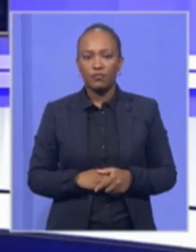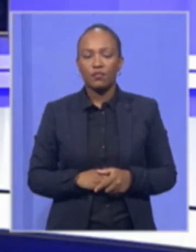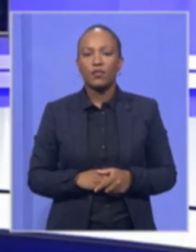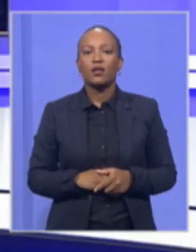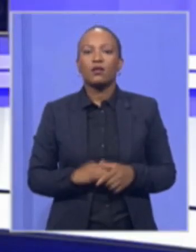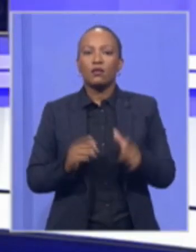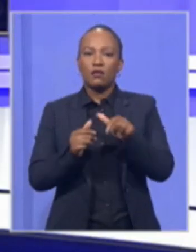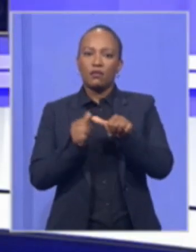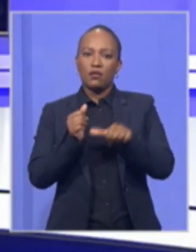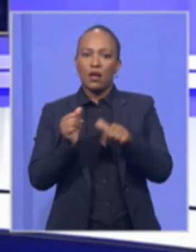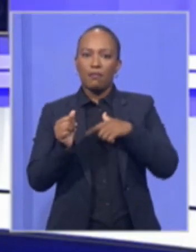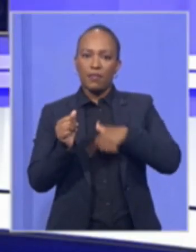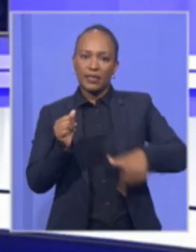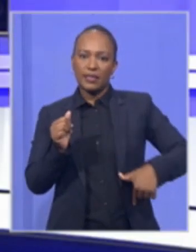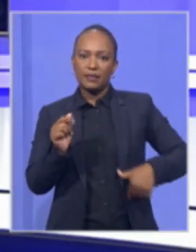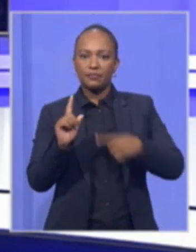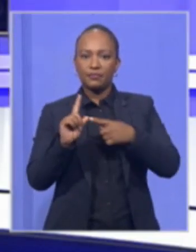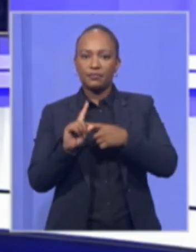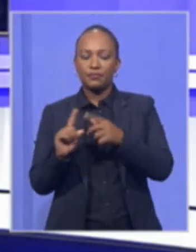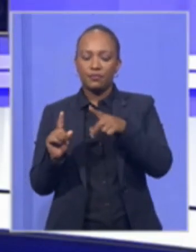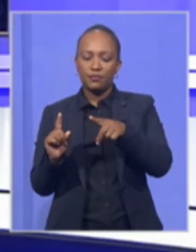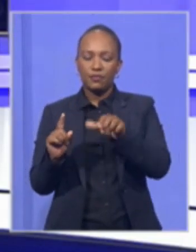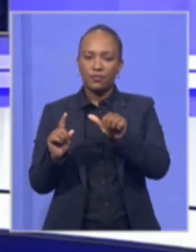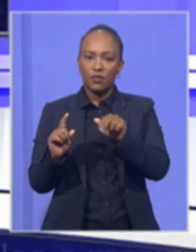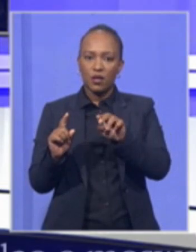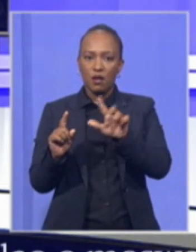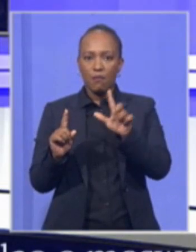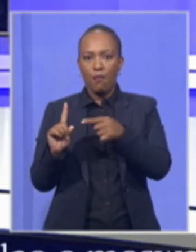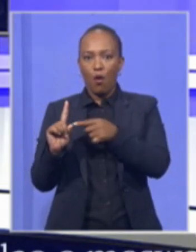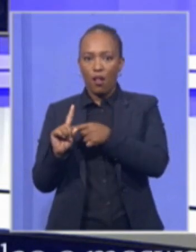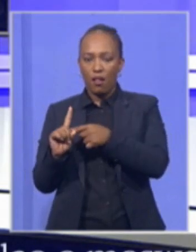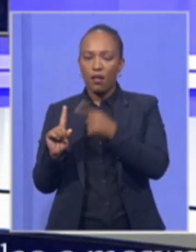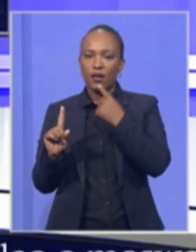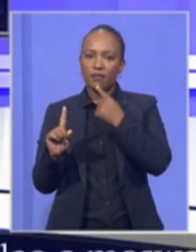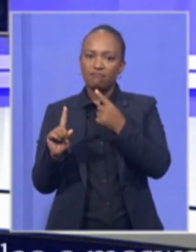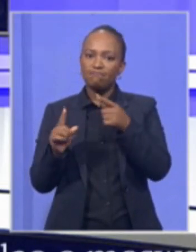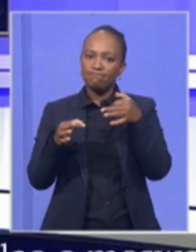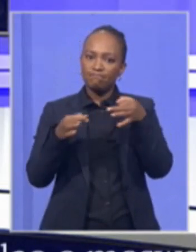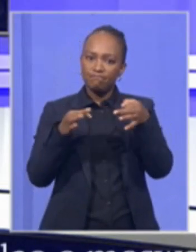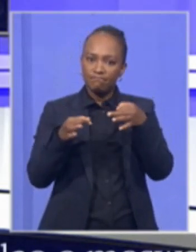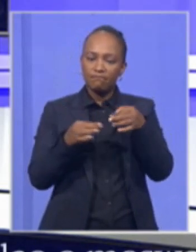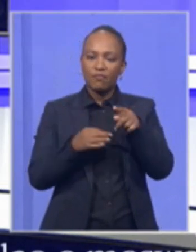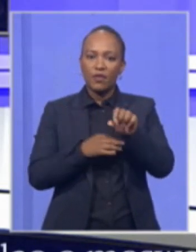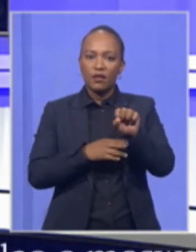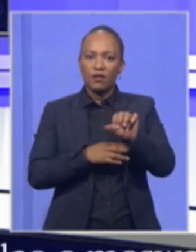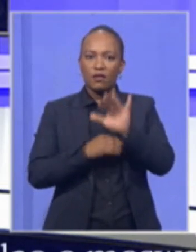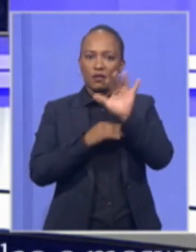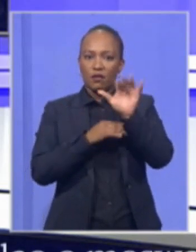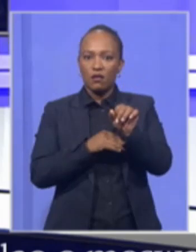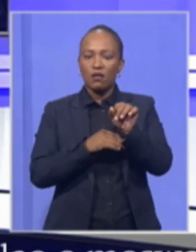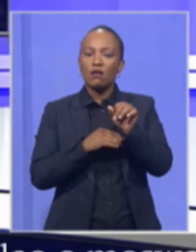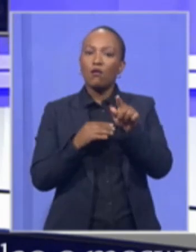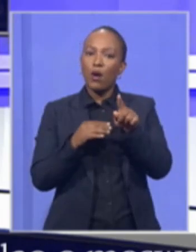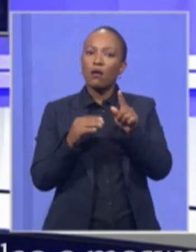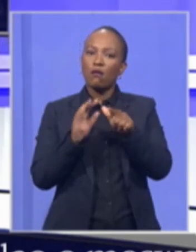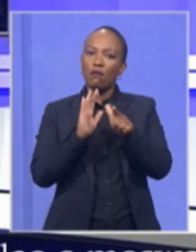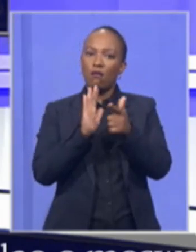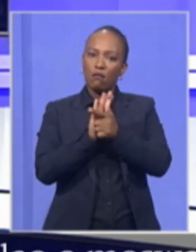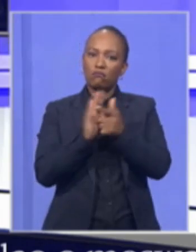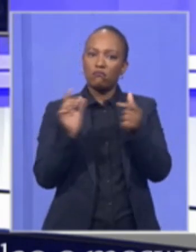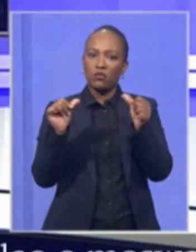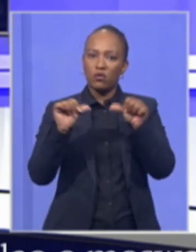Motlatša mopresidente wa naga Paul Mashatile o tiišeleditše maAfrika Borwa ka ga molawana wa pušetšo ya naga. Mashatile o ya bolela pele